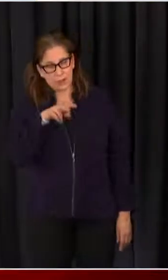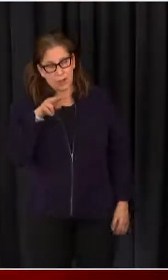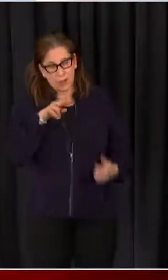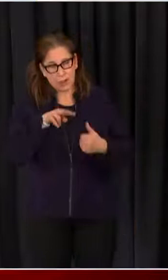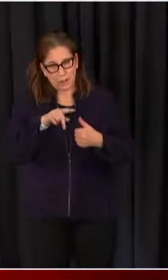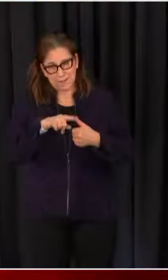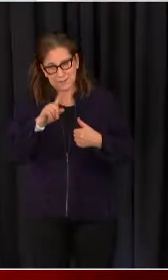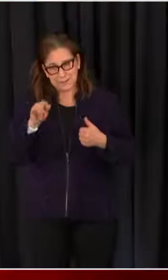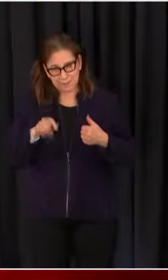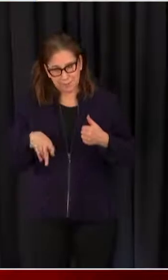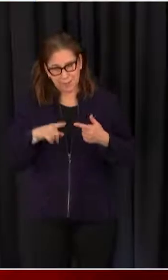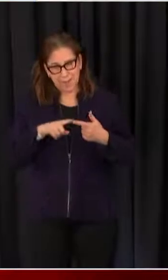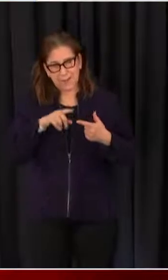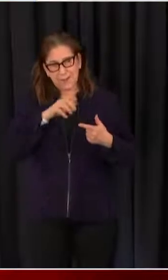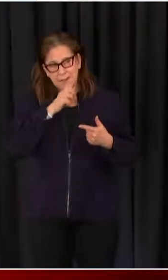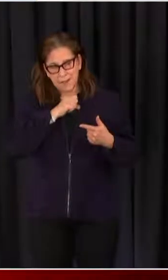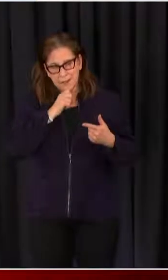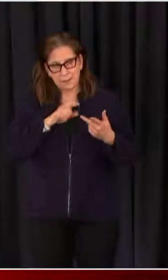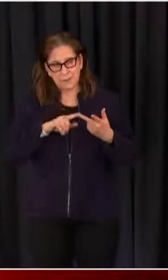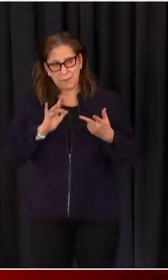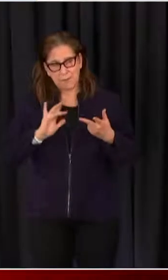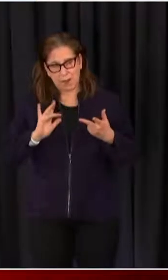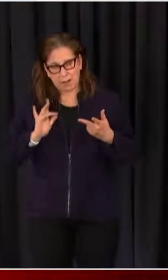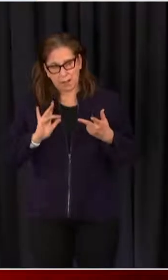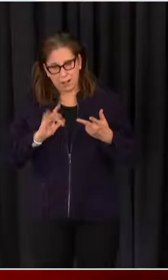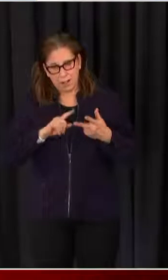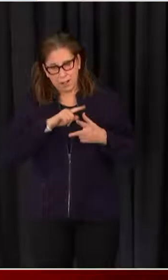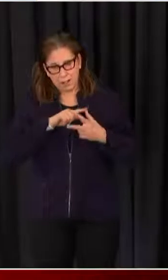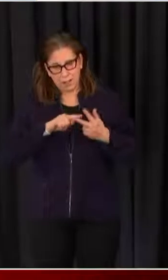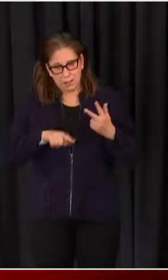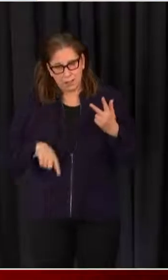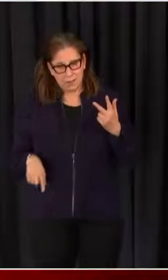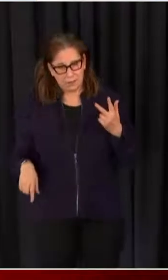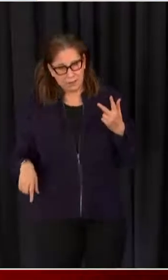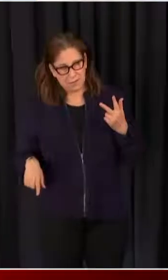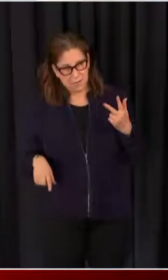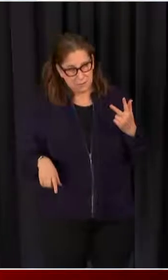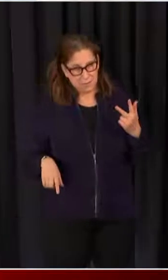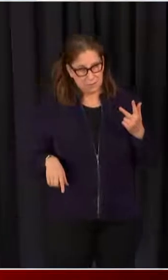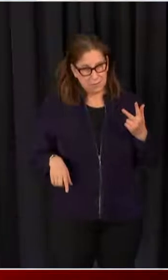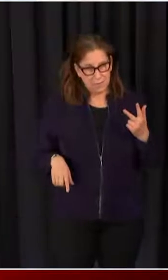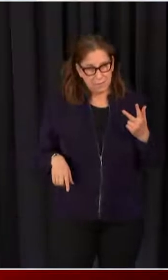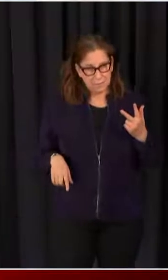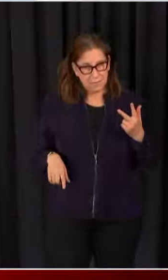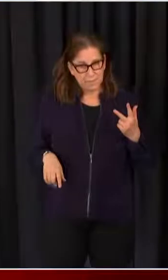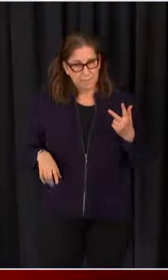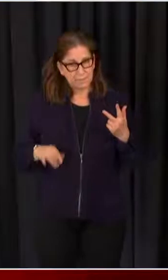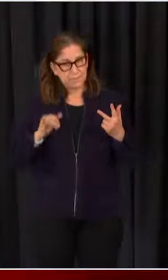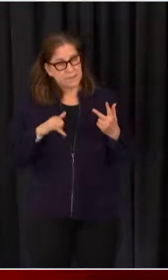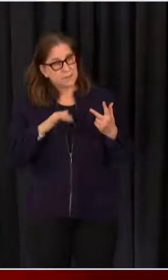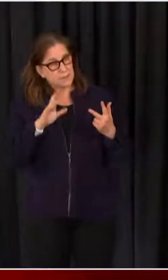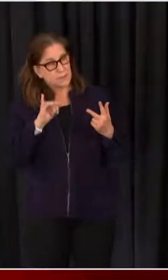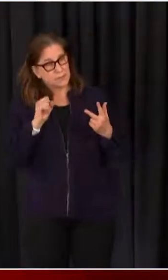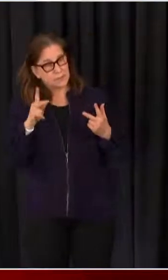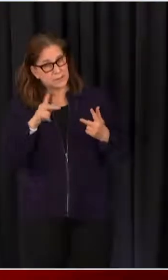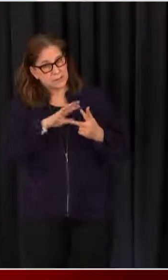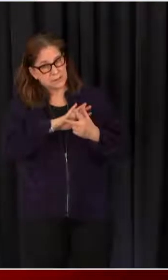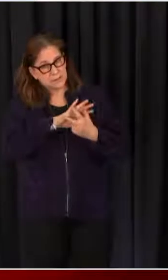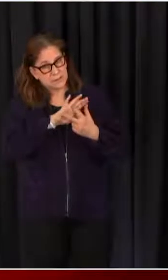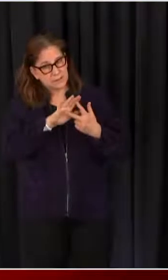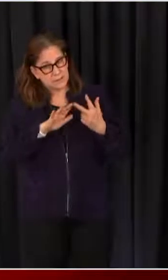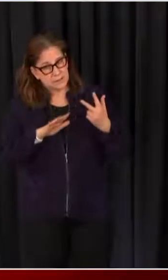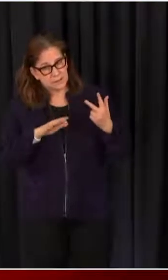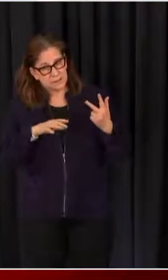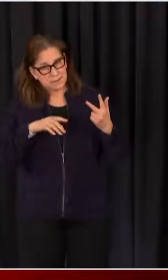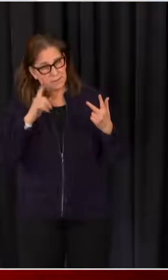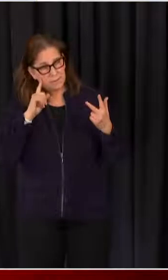history, I mean, the things that you. Correct. Yeah. The phases by themselves, Yeah. right, are a indicator of what your risk for severe